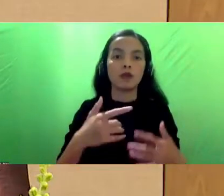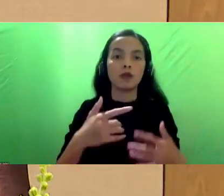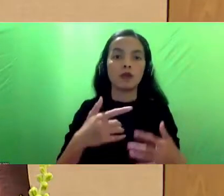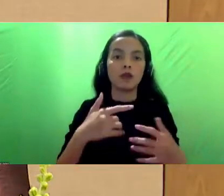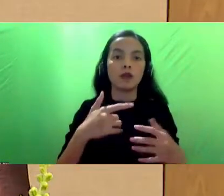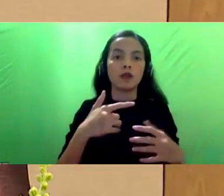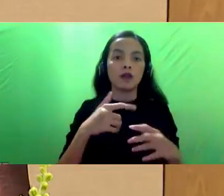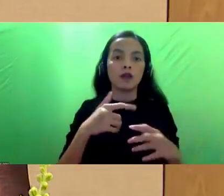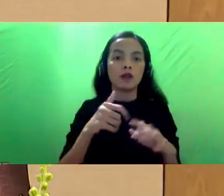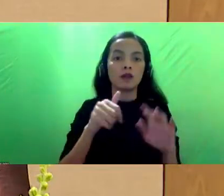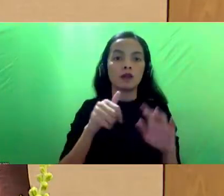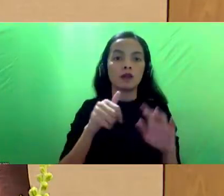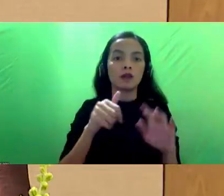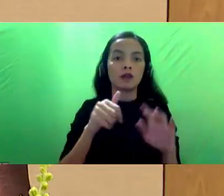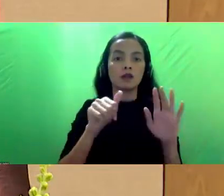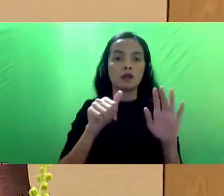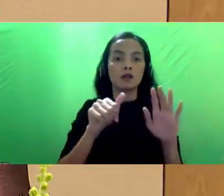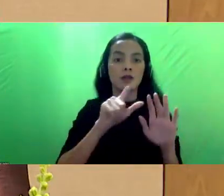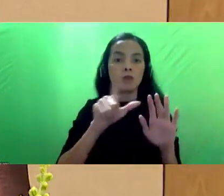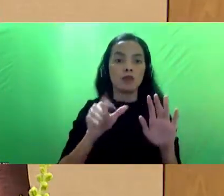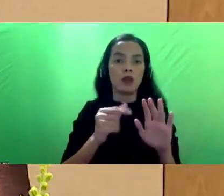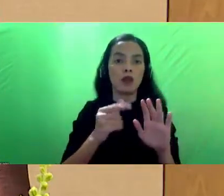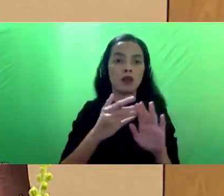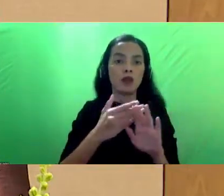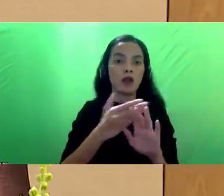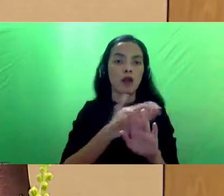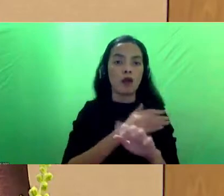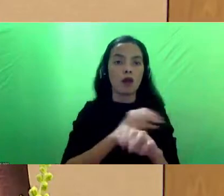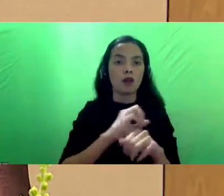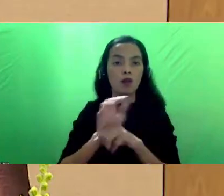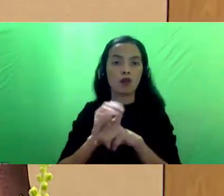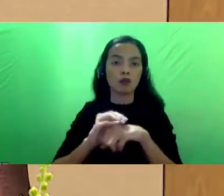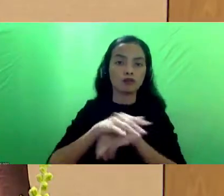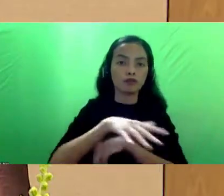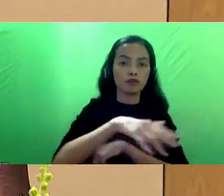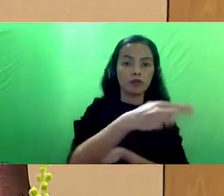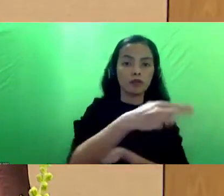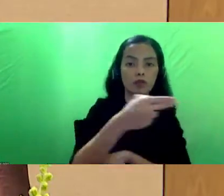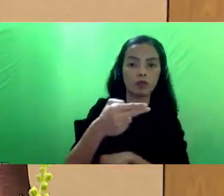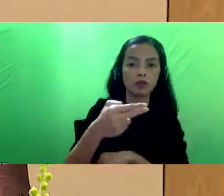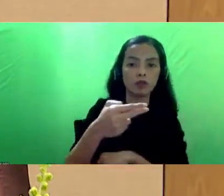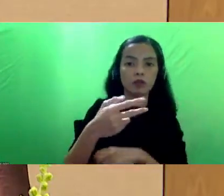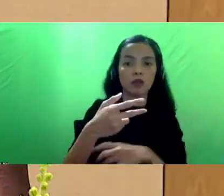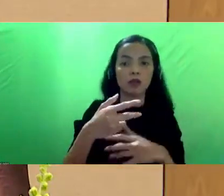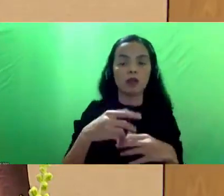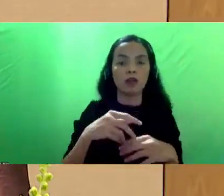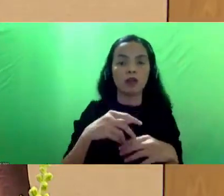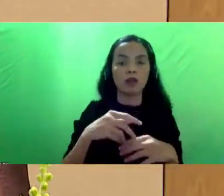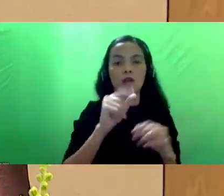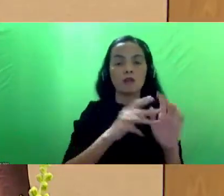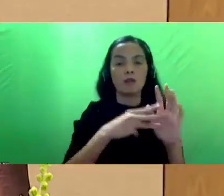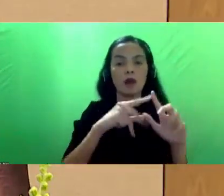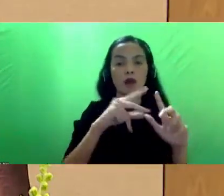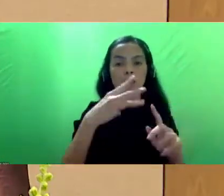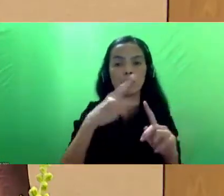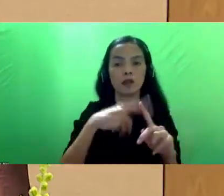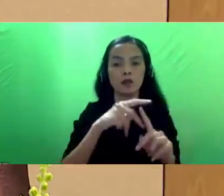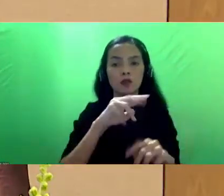March 2020, government first moved forward with the current program, expanding the coverage, increasing